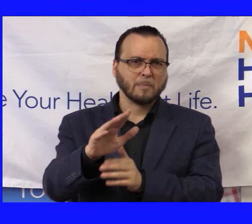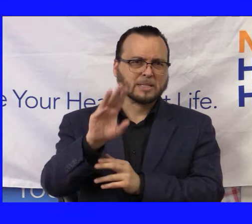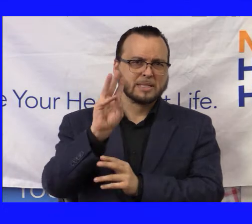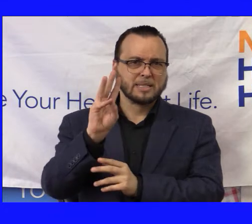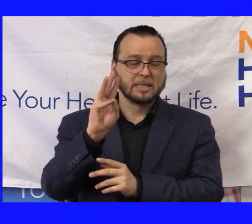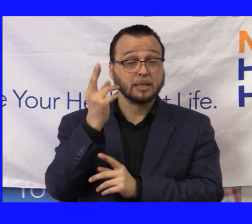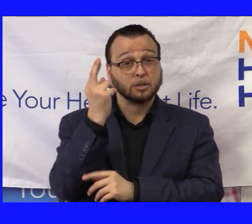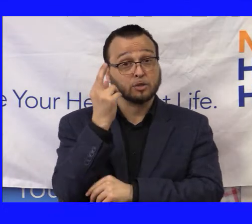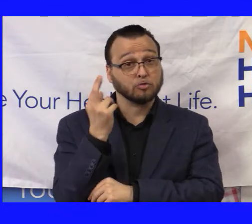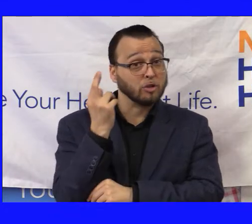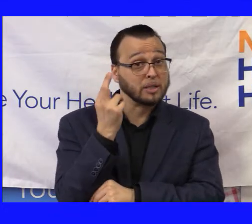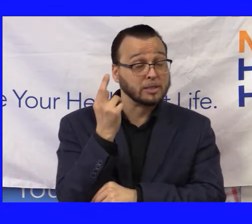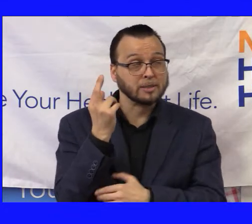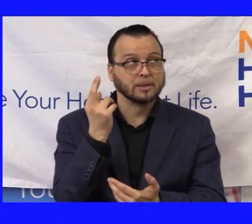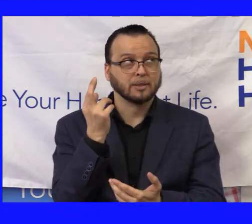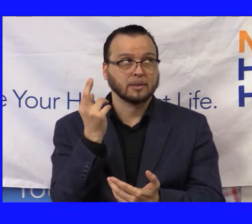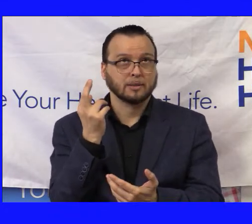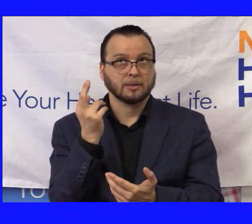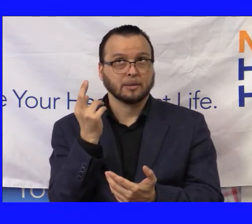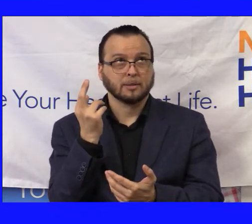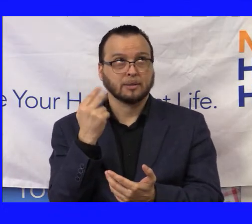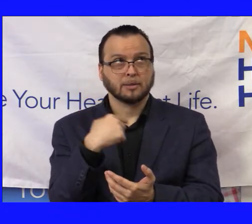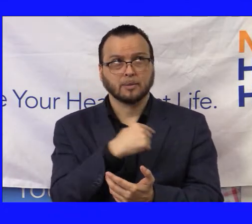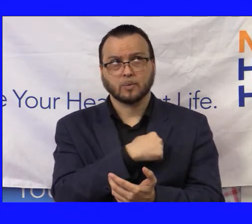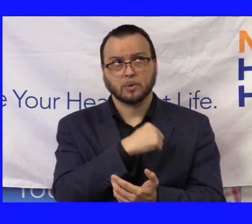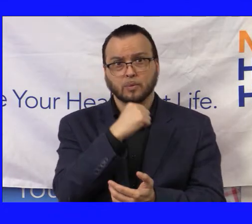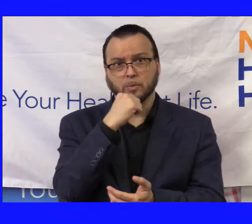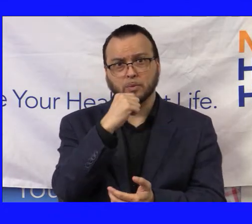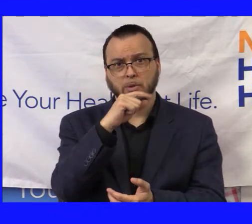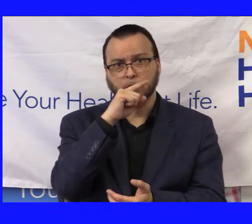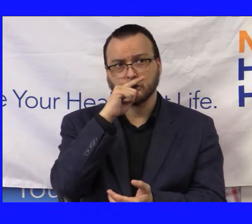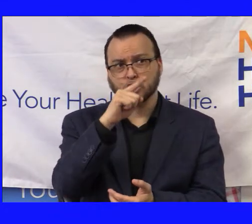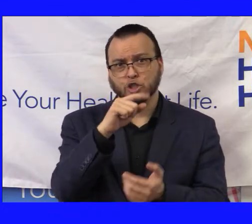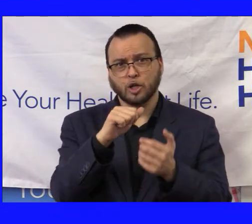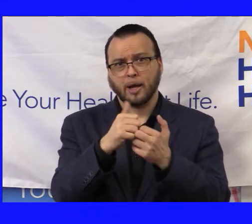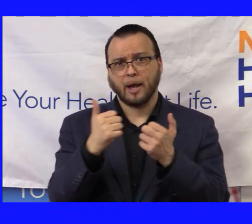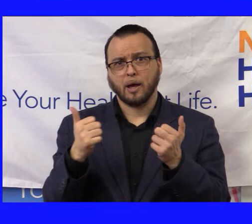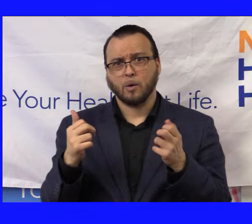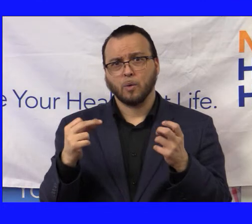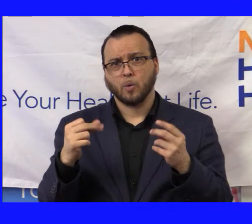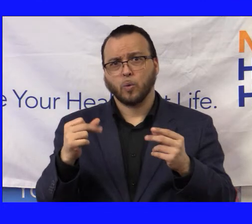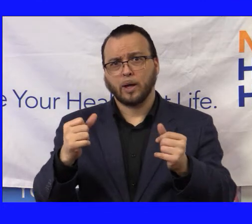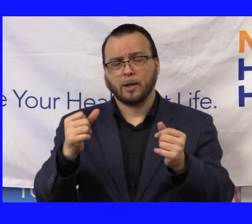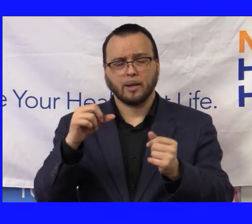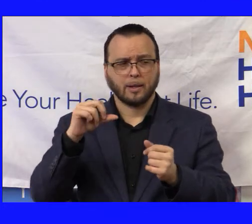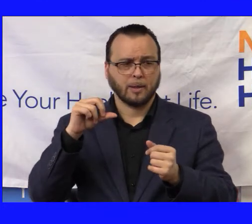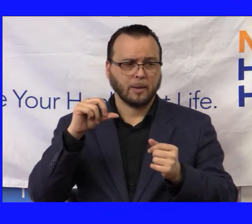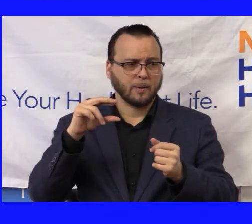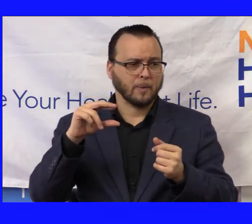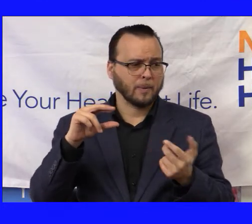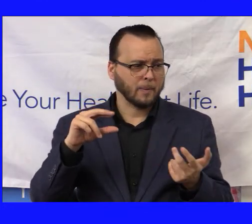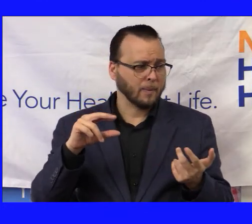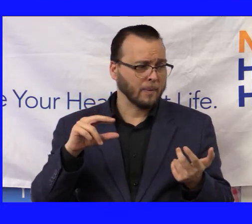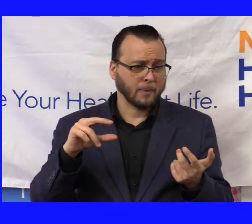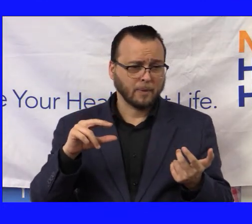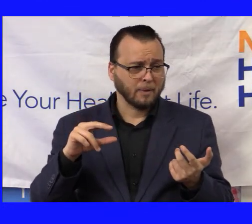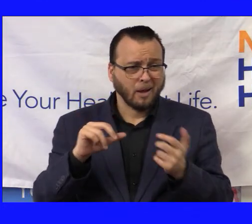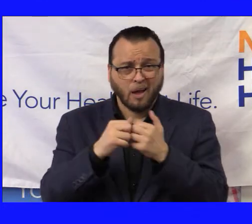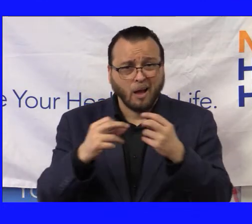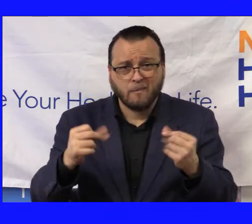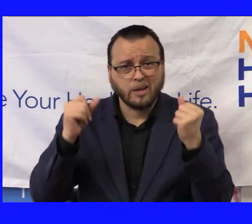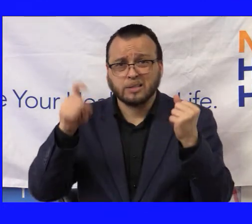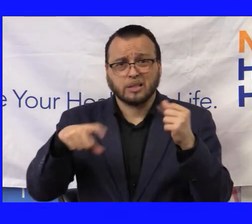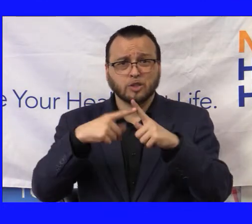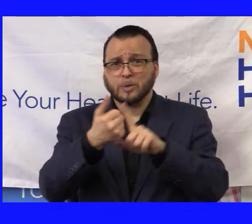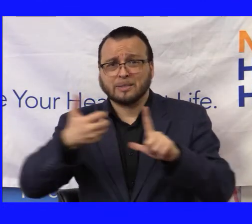specifically because we weren't sure how quickly or how fast we would need to expand,